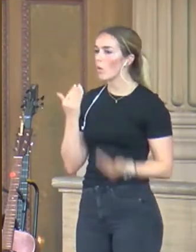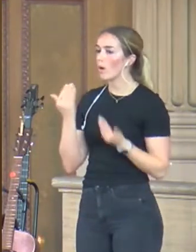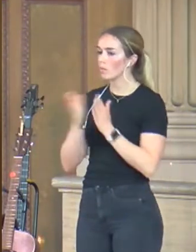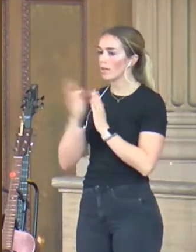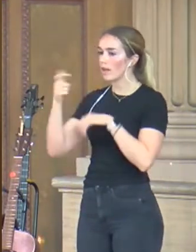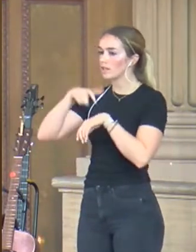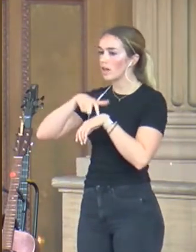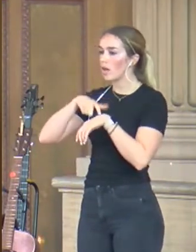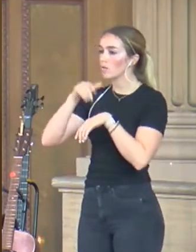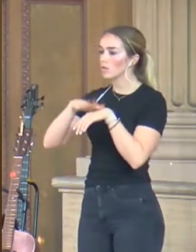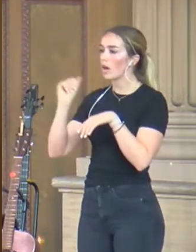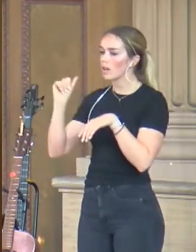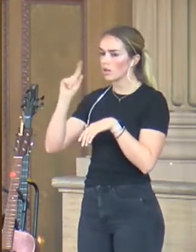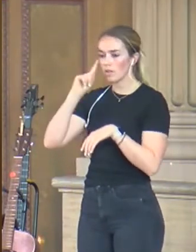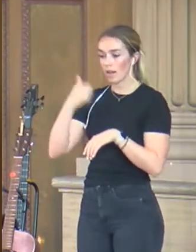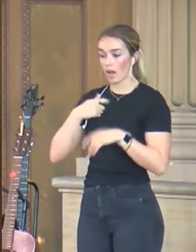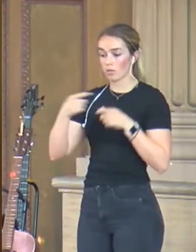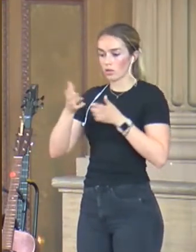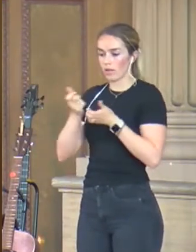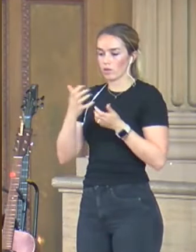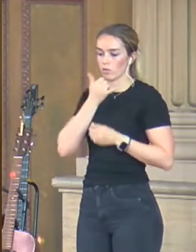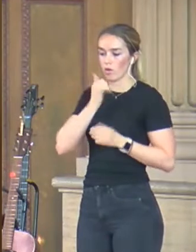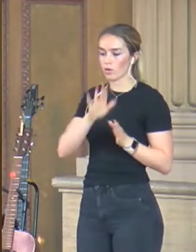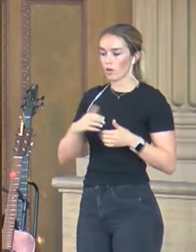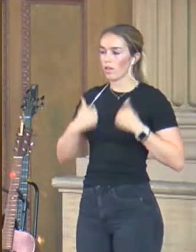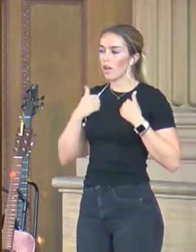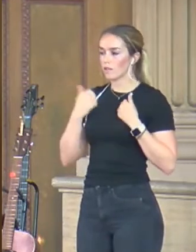Cry to me when you think I'm the one making everything go wrong in your life.